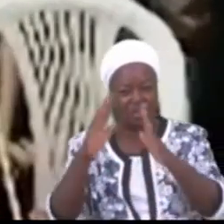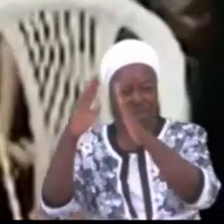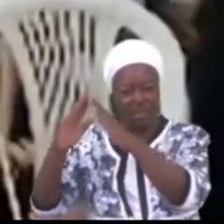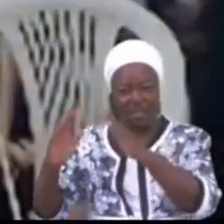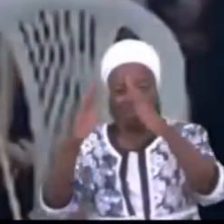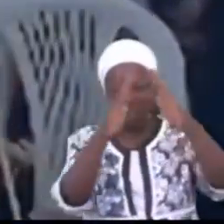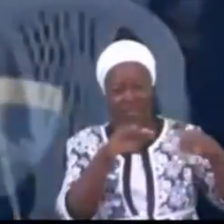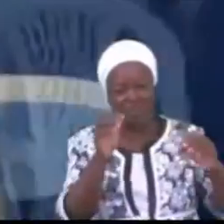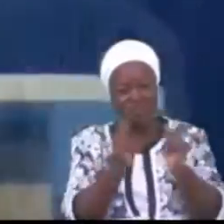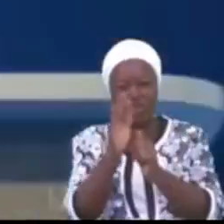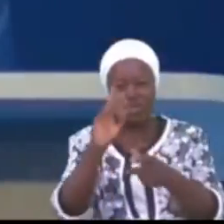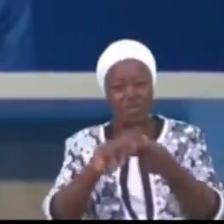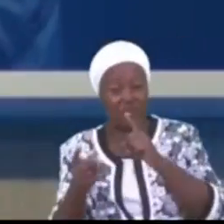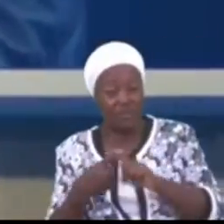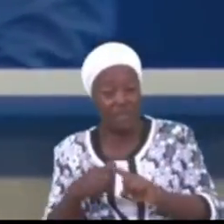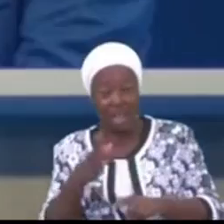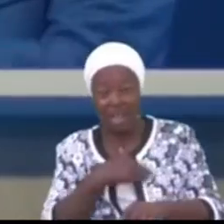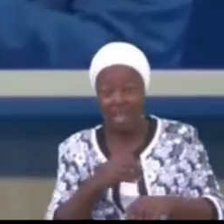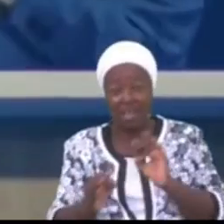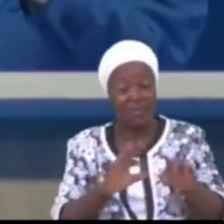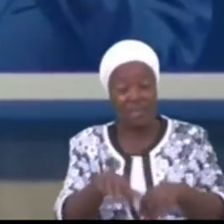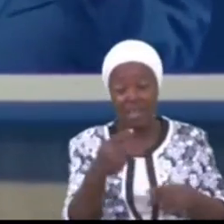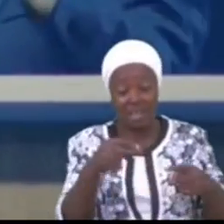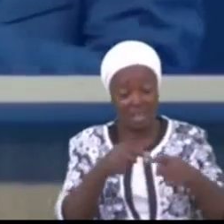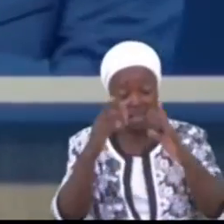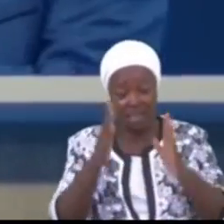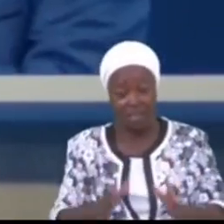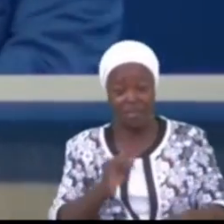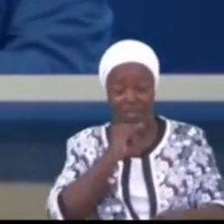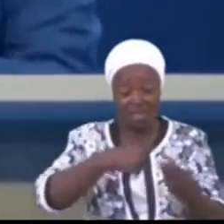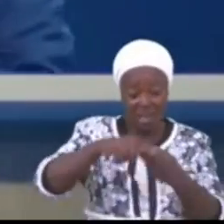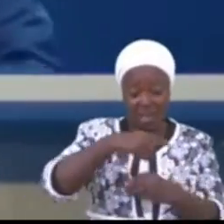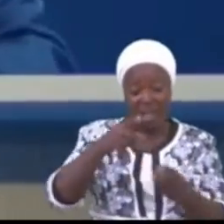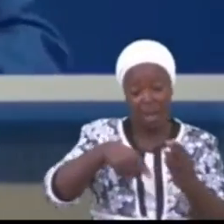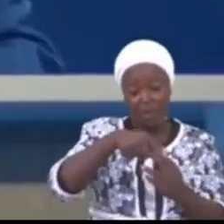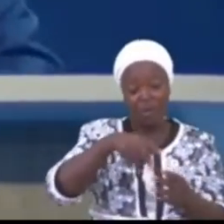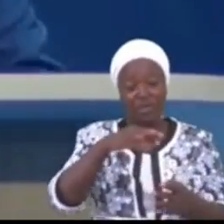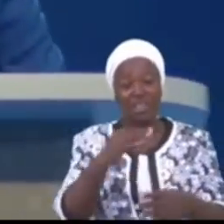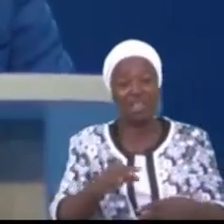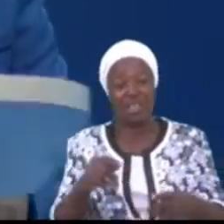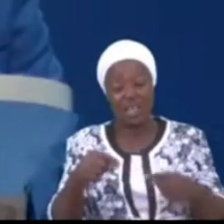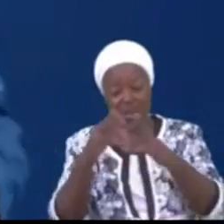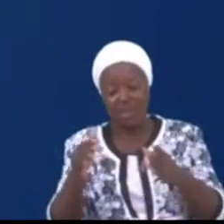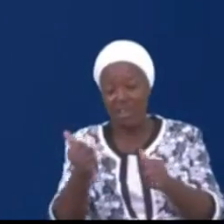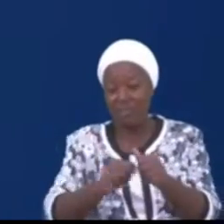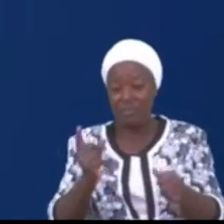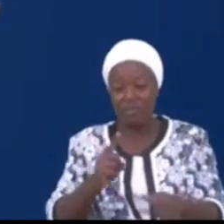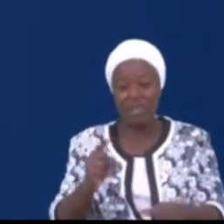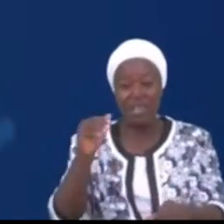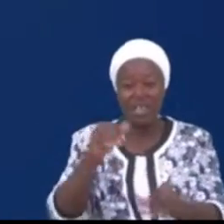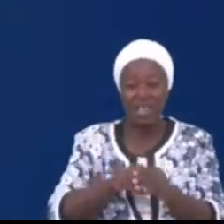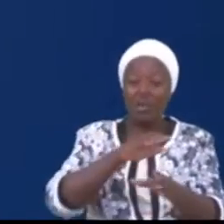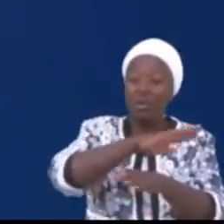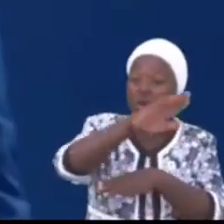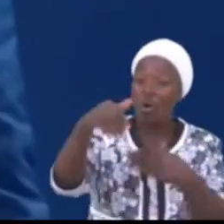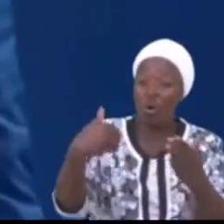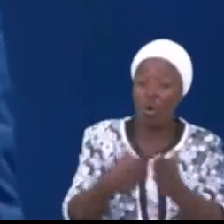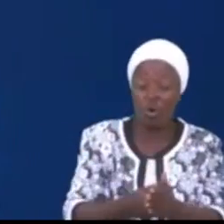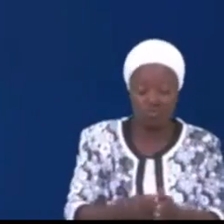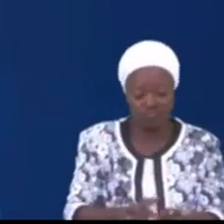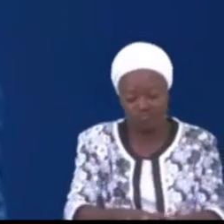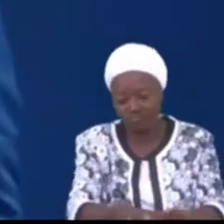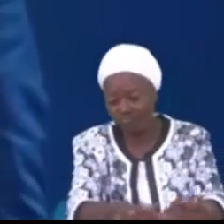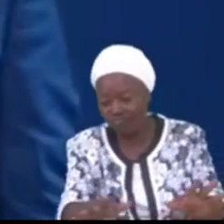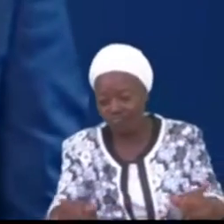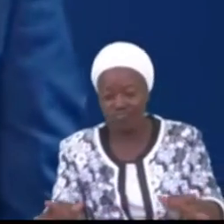your friends, and if enemies around, among the enemies everywhere, in all these things,